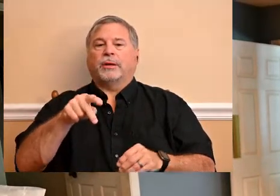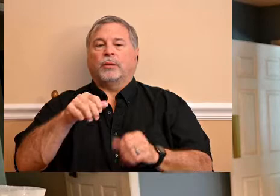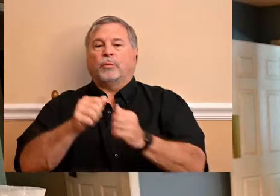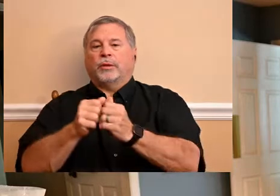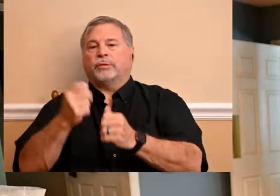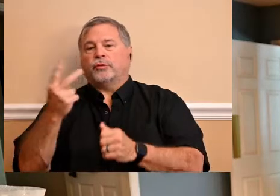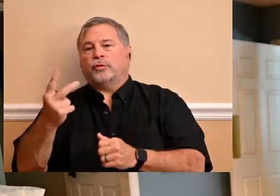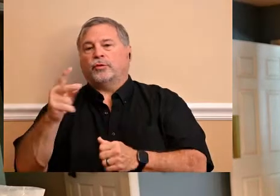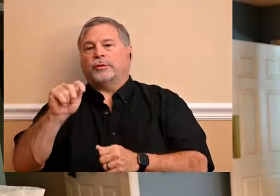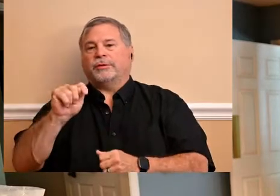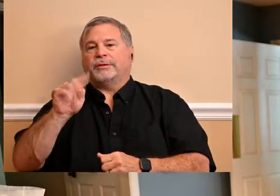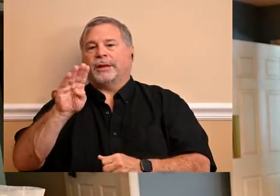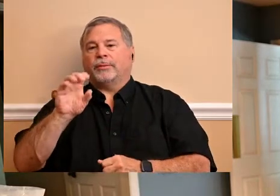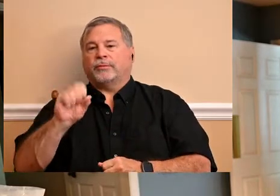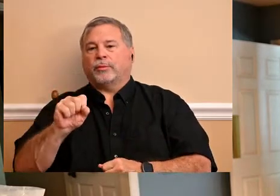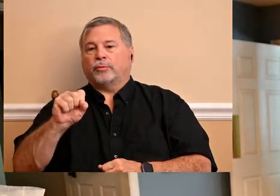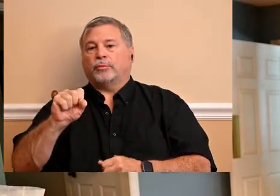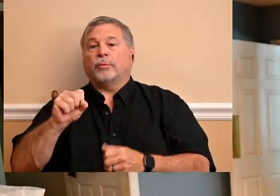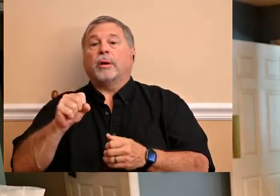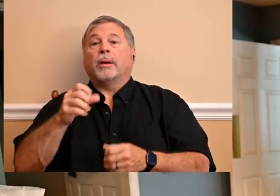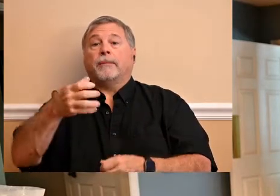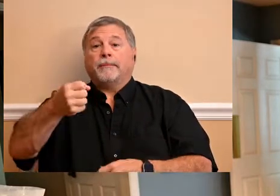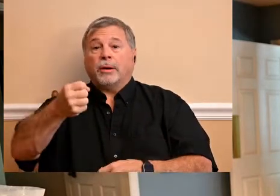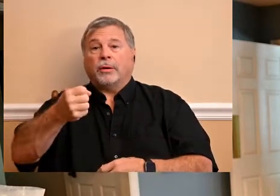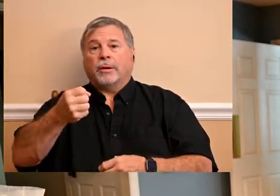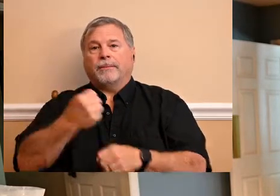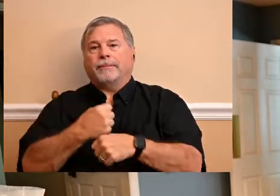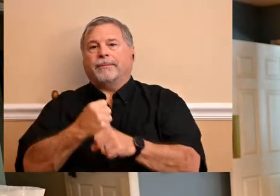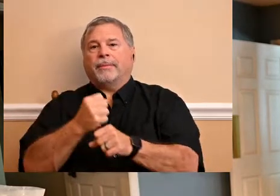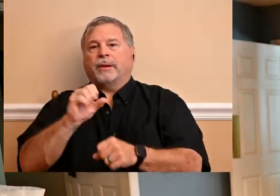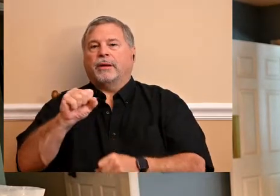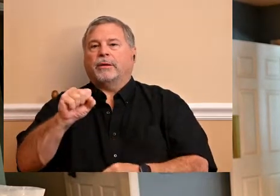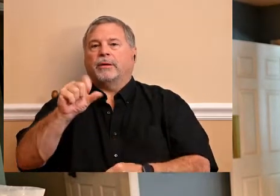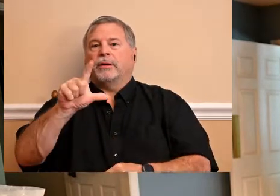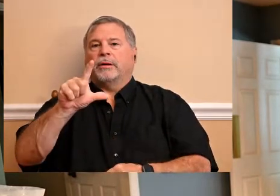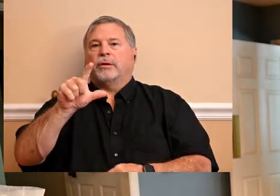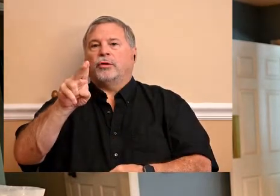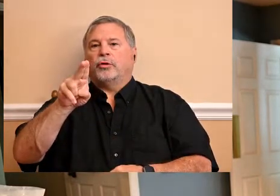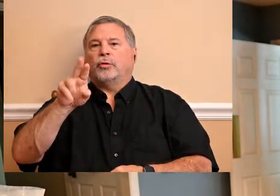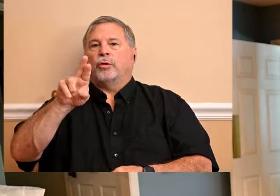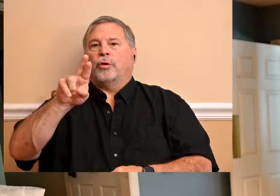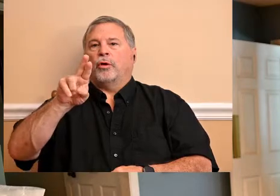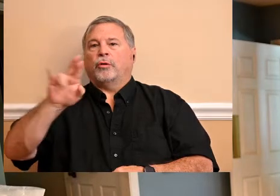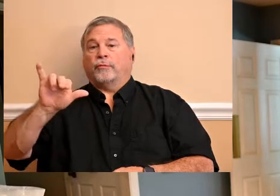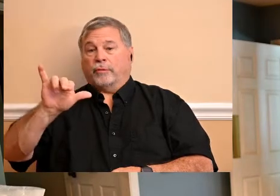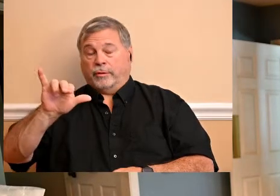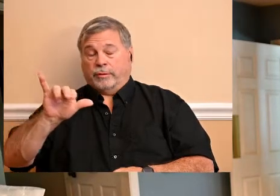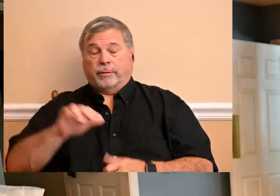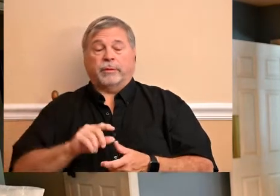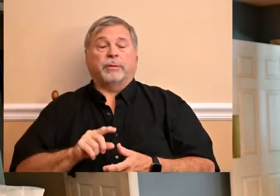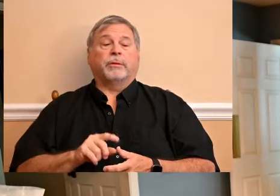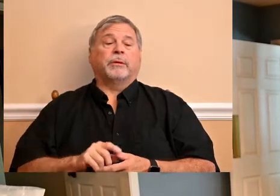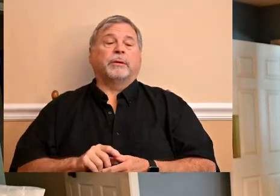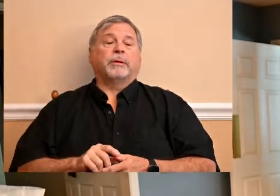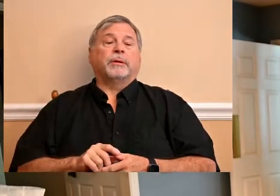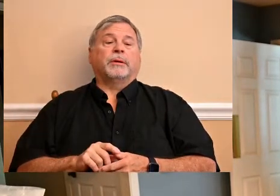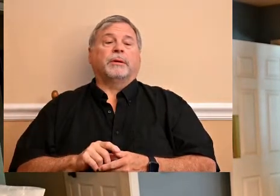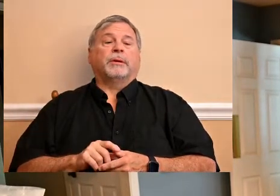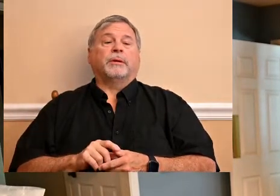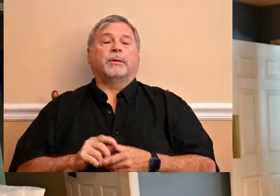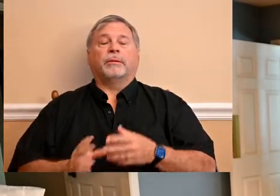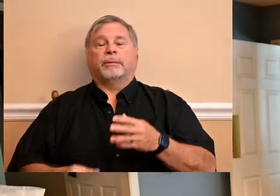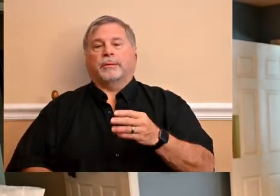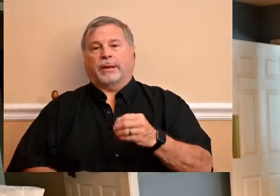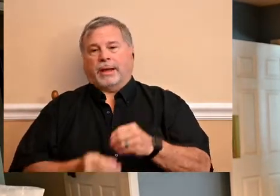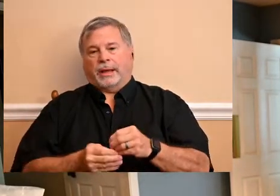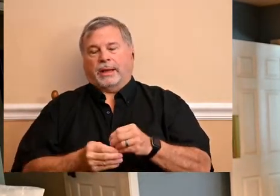cornstarch in with 2 tablespoons of that milk as well. So you're making a slurry. Now what we're going to do at this